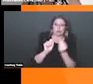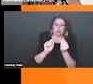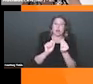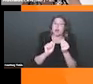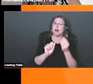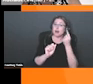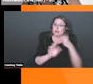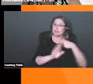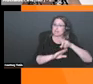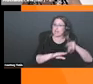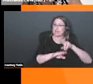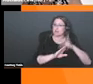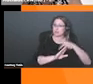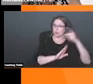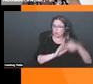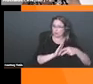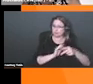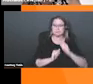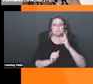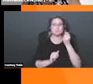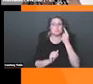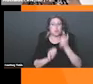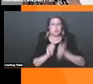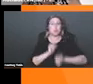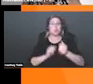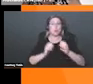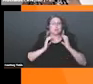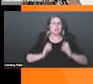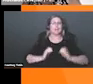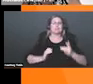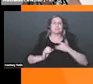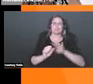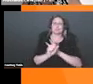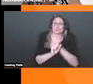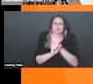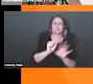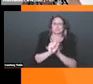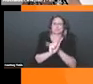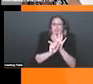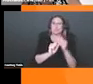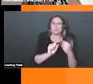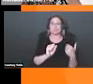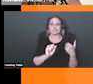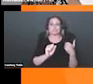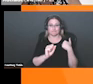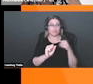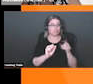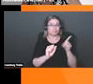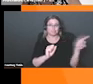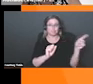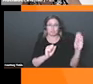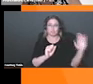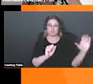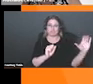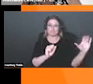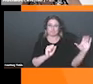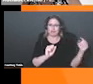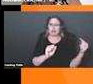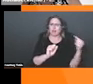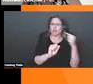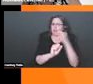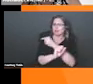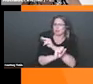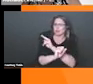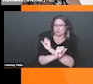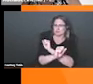program. This means that while most of our clients are relatively close by, we do have clients in British Columbia, all the way to Nova